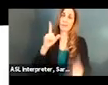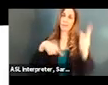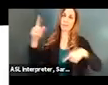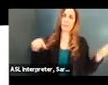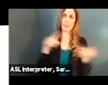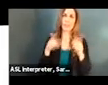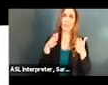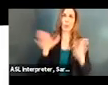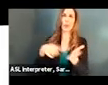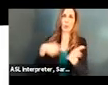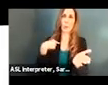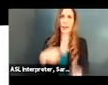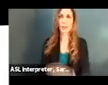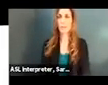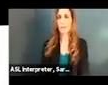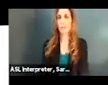of